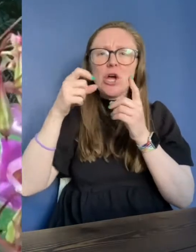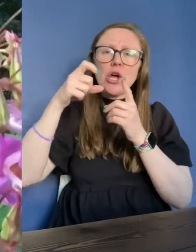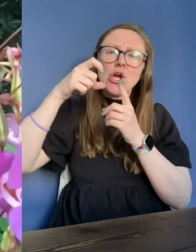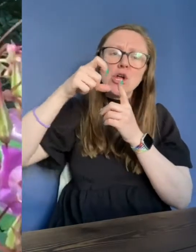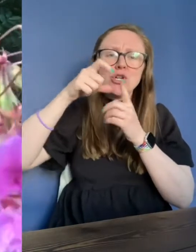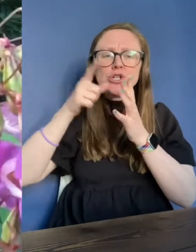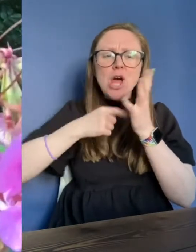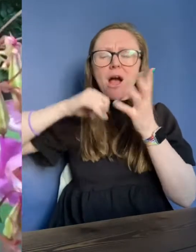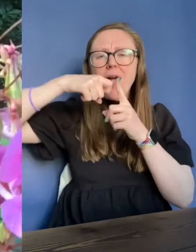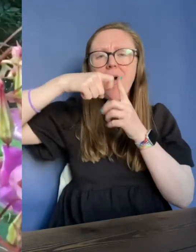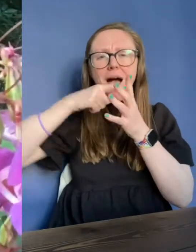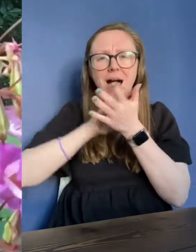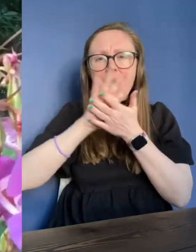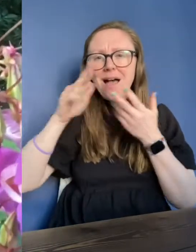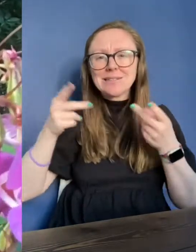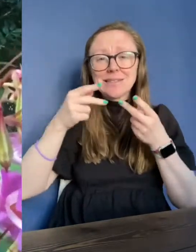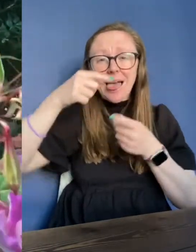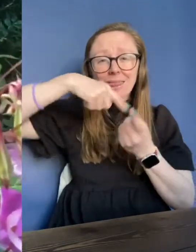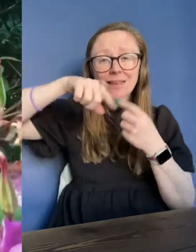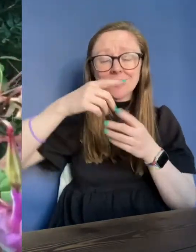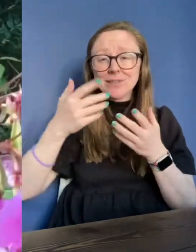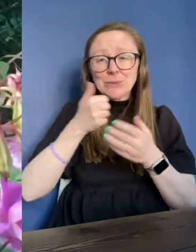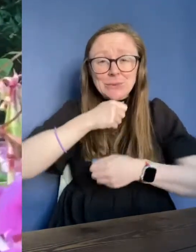toasted, sprinkled on salads, used in baking.